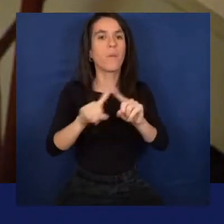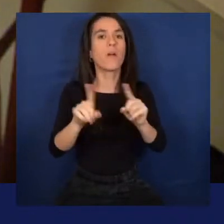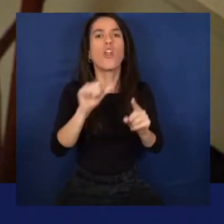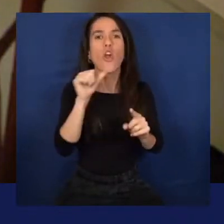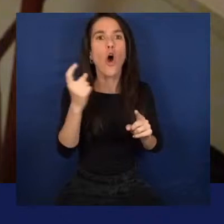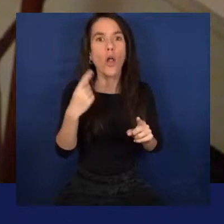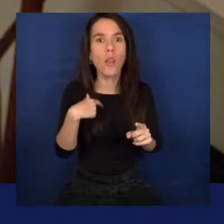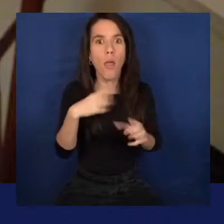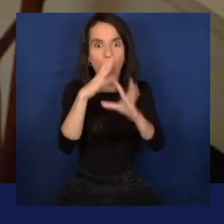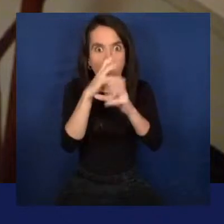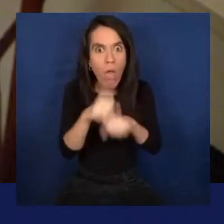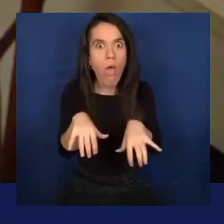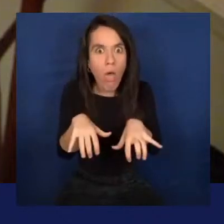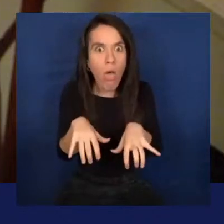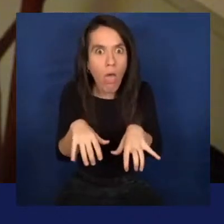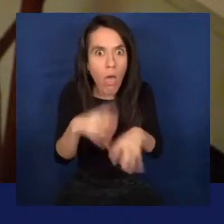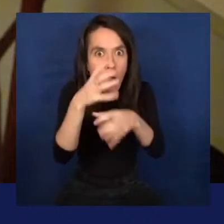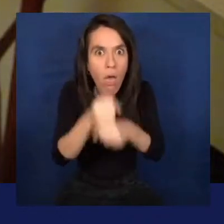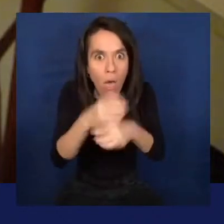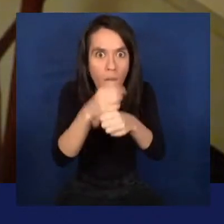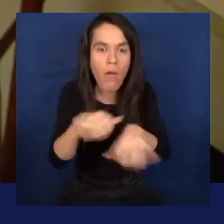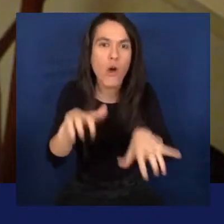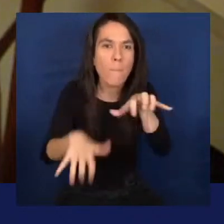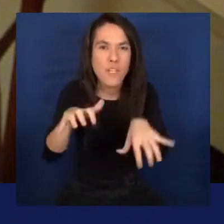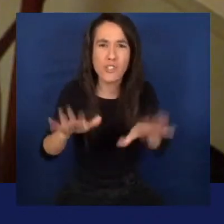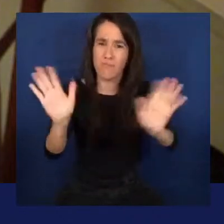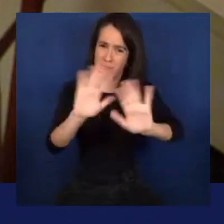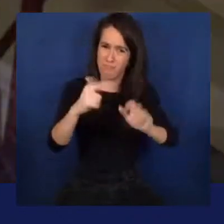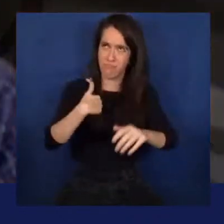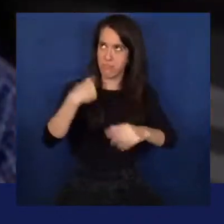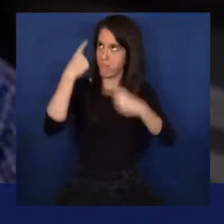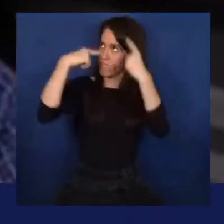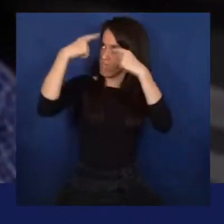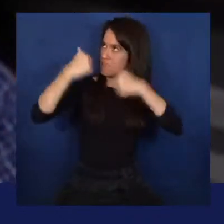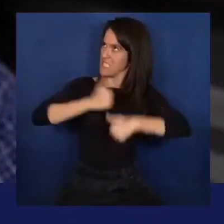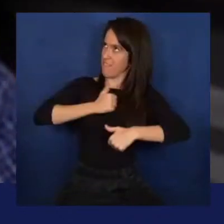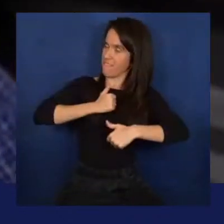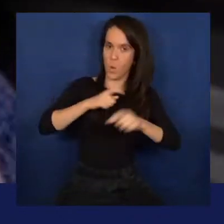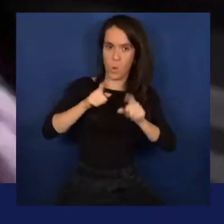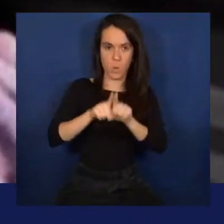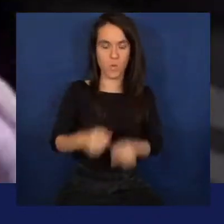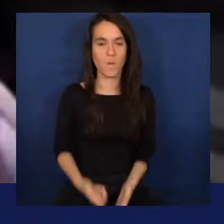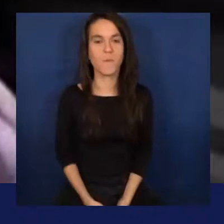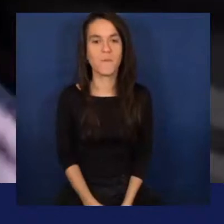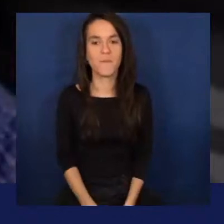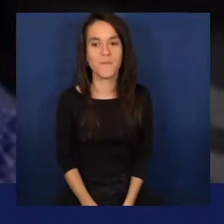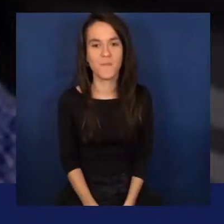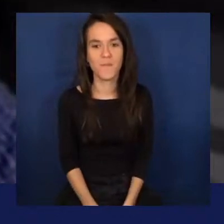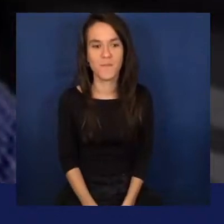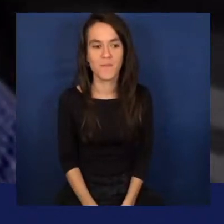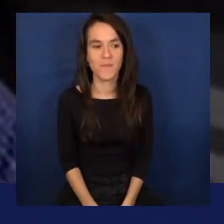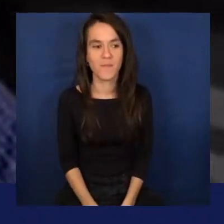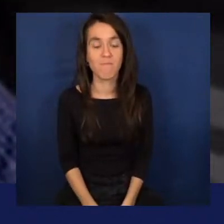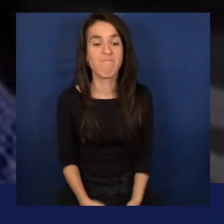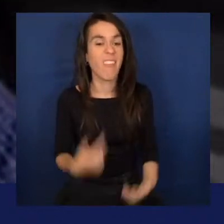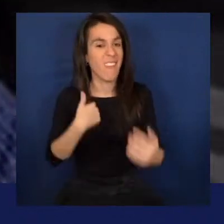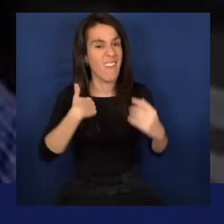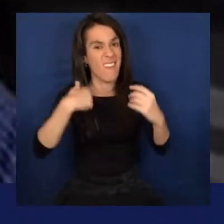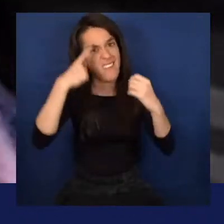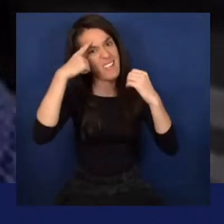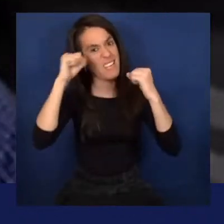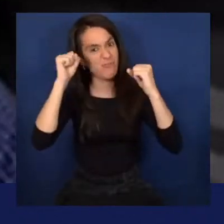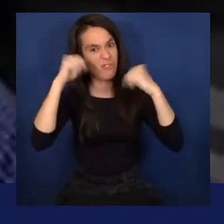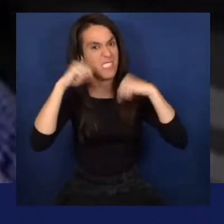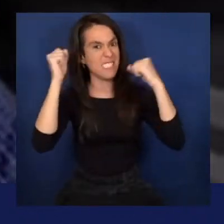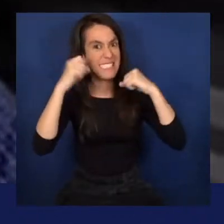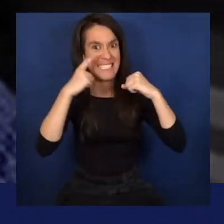Yeah, Richard. I can't argue with anything you say there, Miriam. It's, These are just tools, and we've